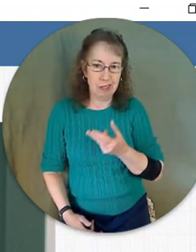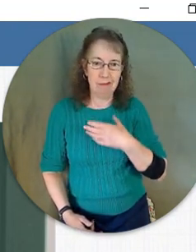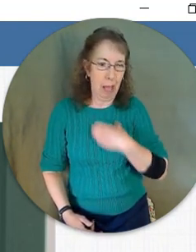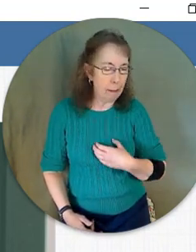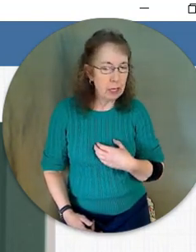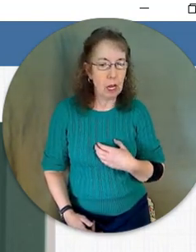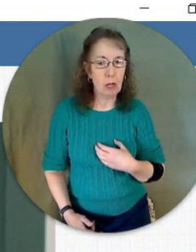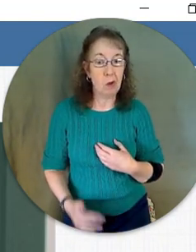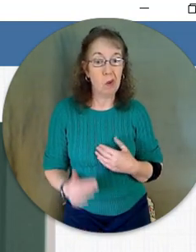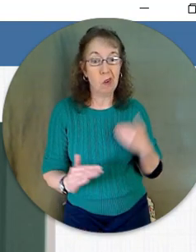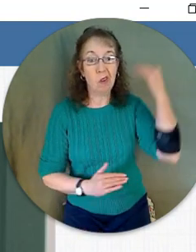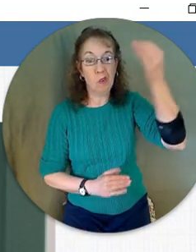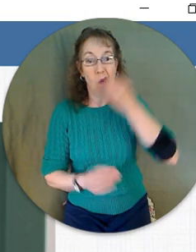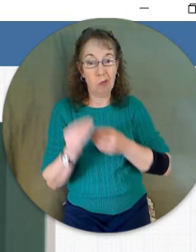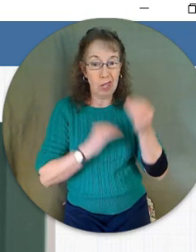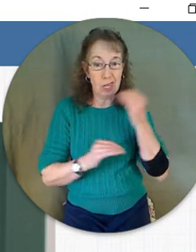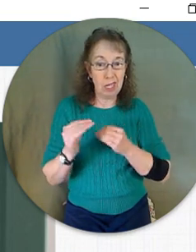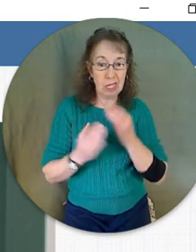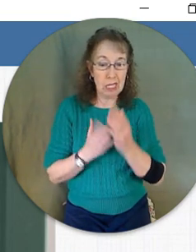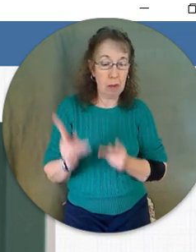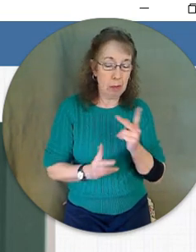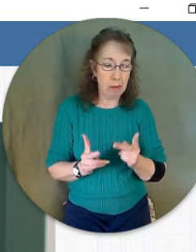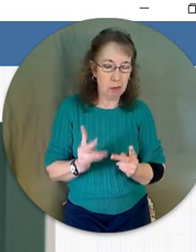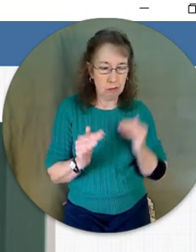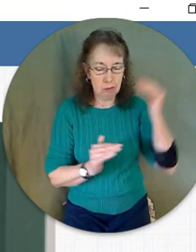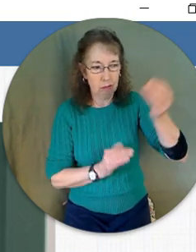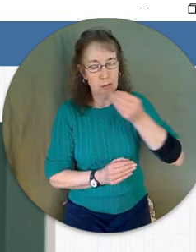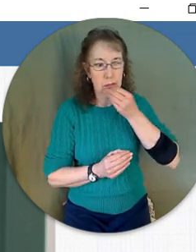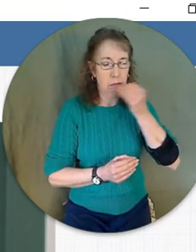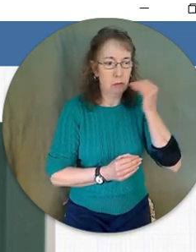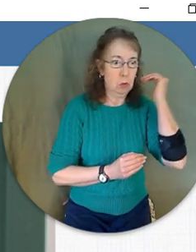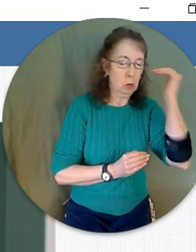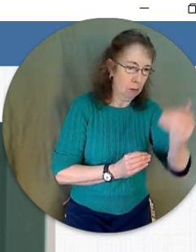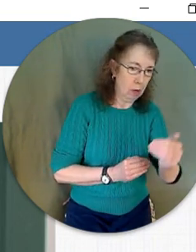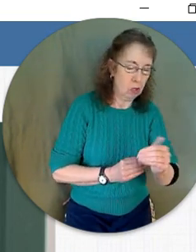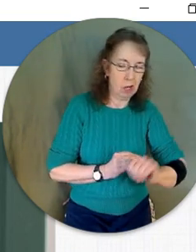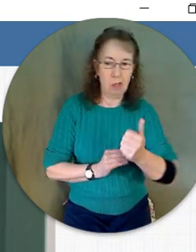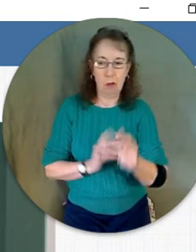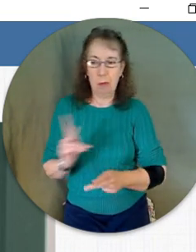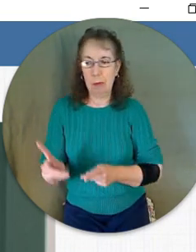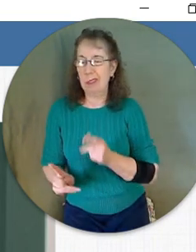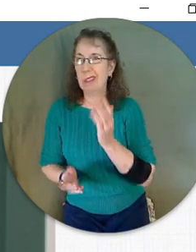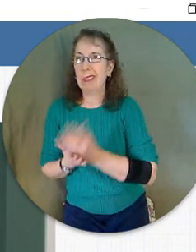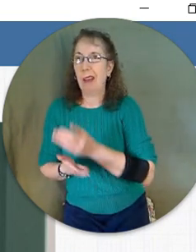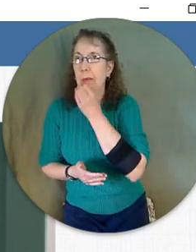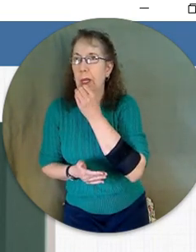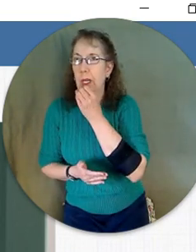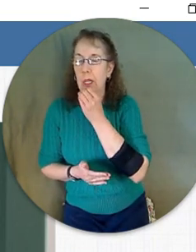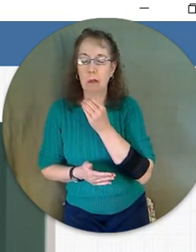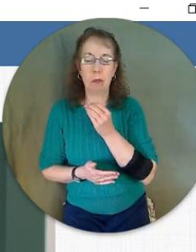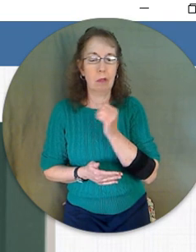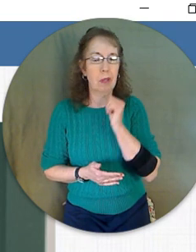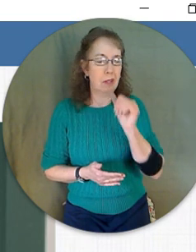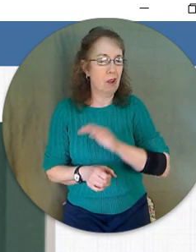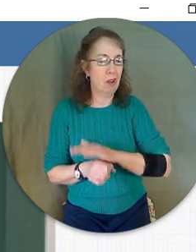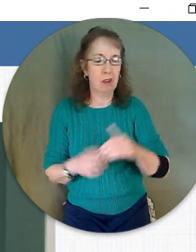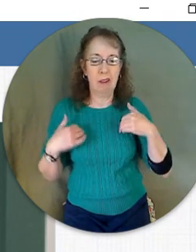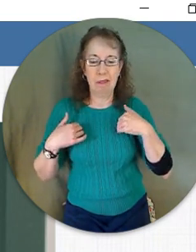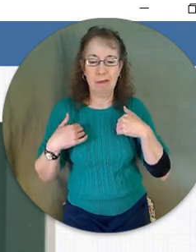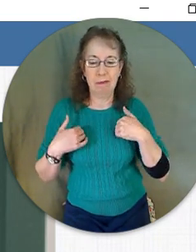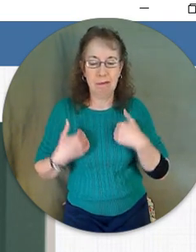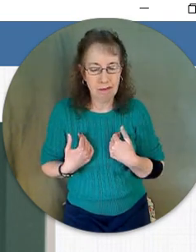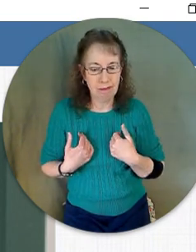people react on one extreme and other people will react at the other extreme. Poor energy or fatigue, poor concentration